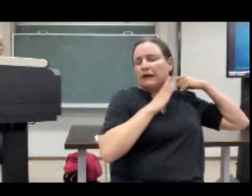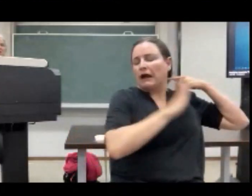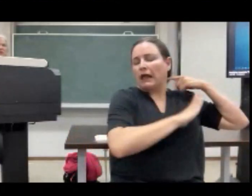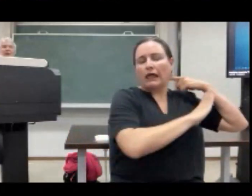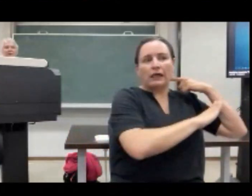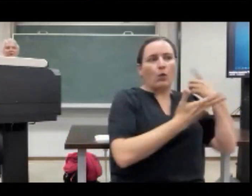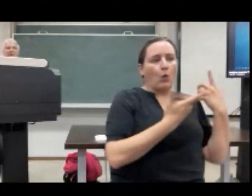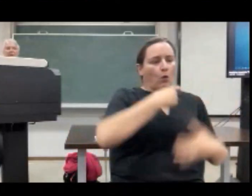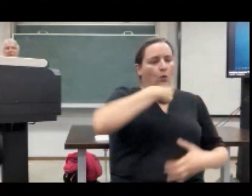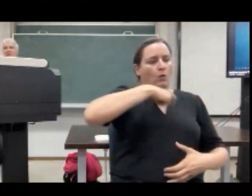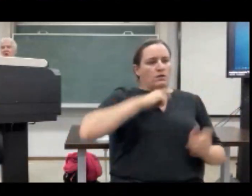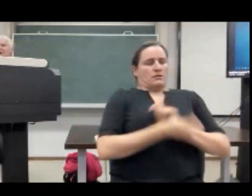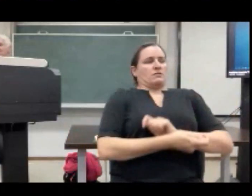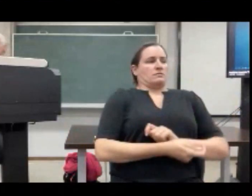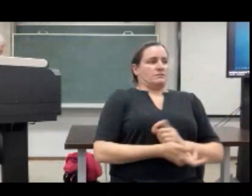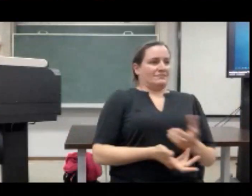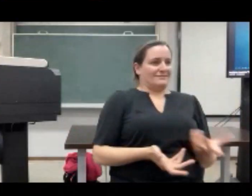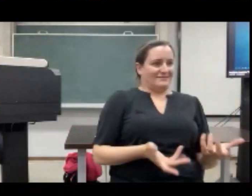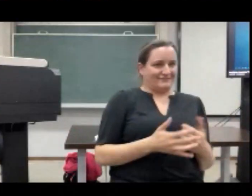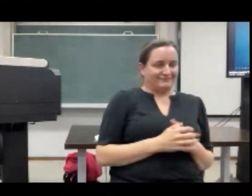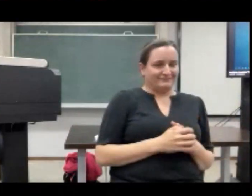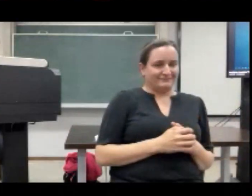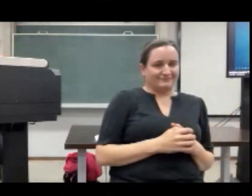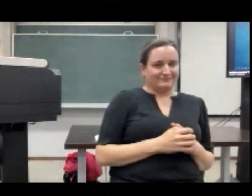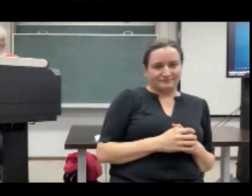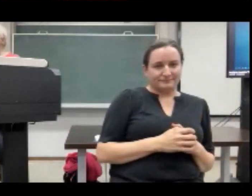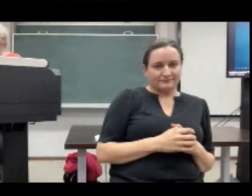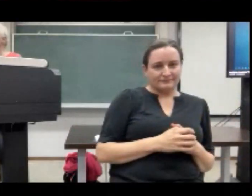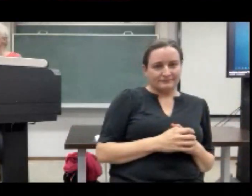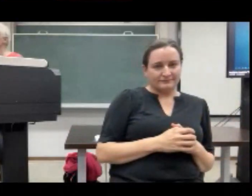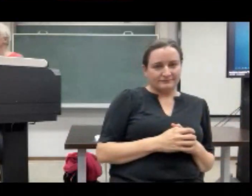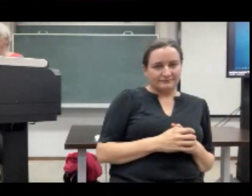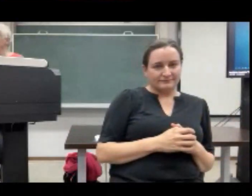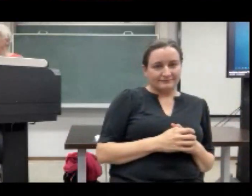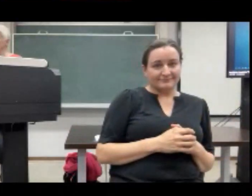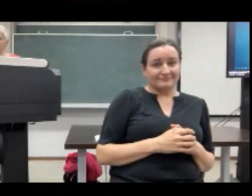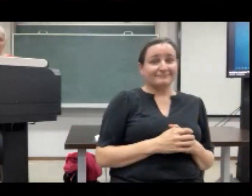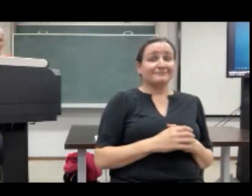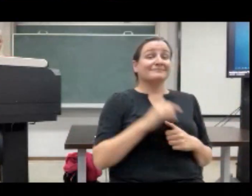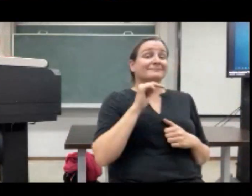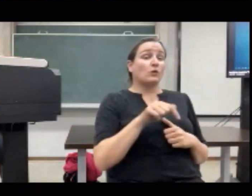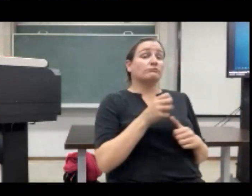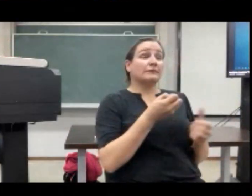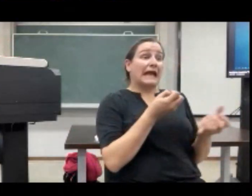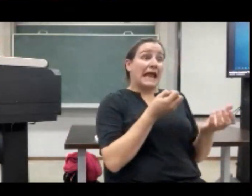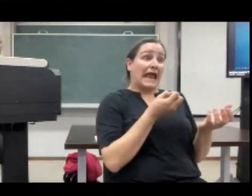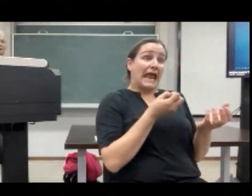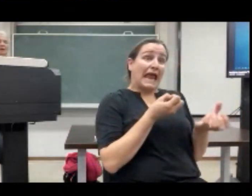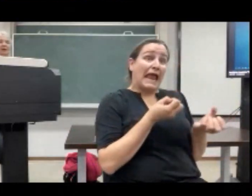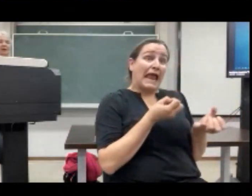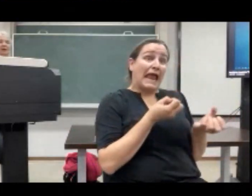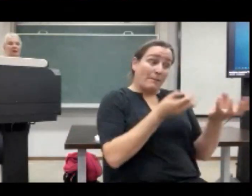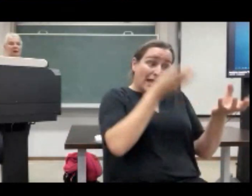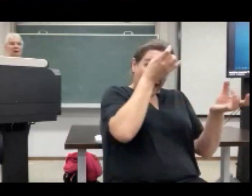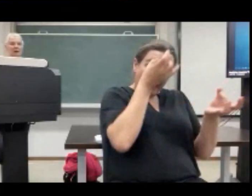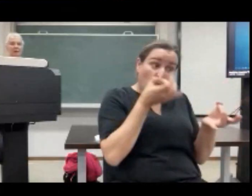Information deprivation trauma. This term was actually invented on the basis of an American